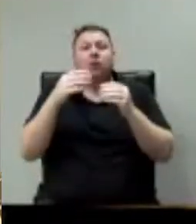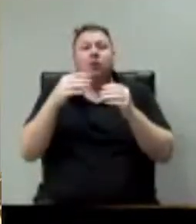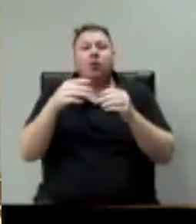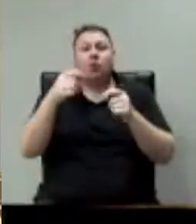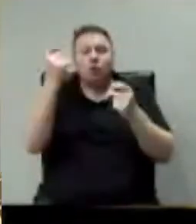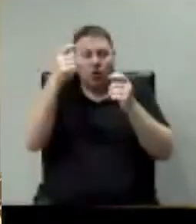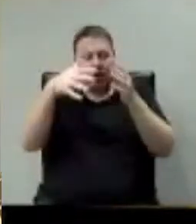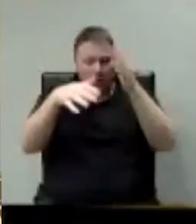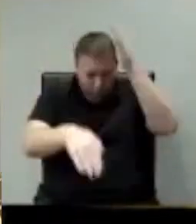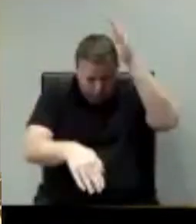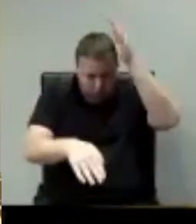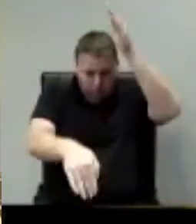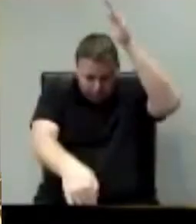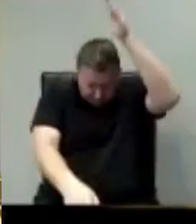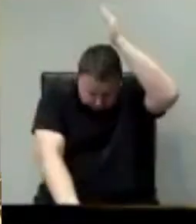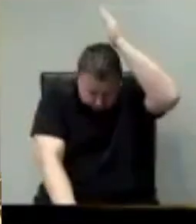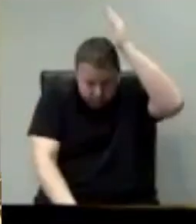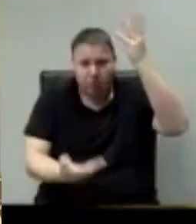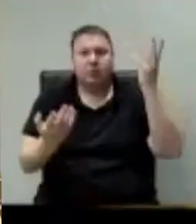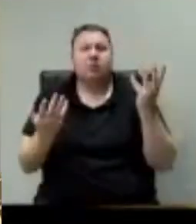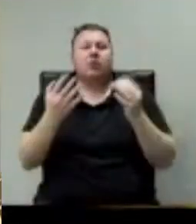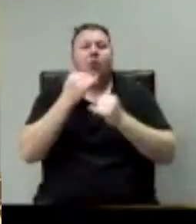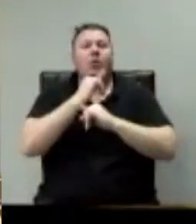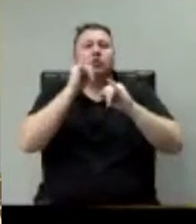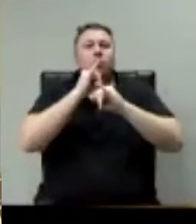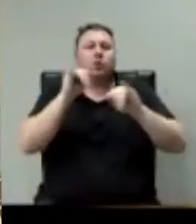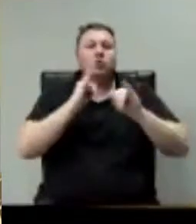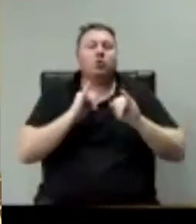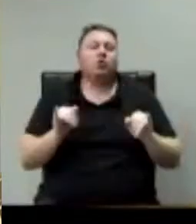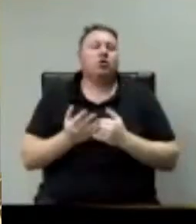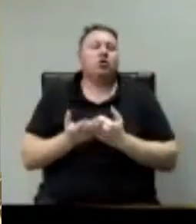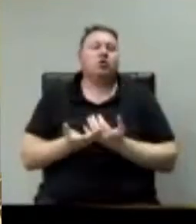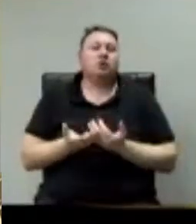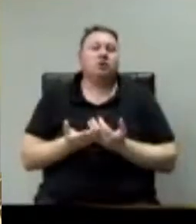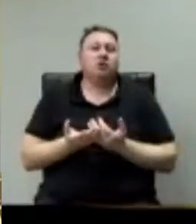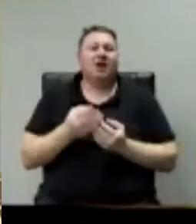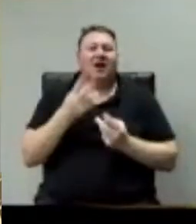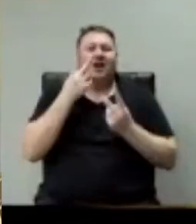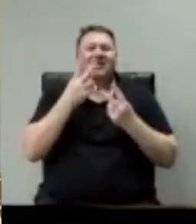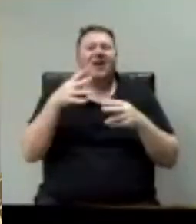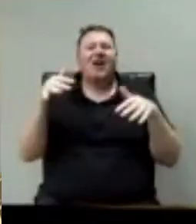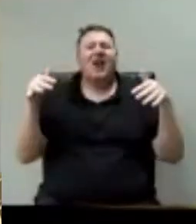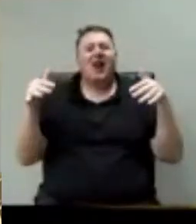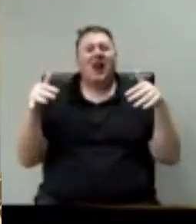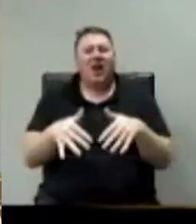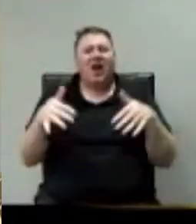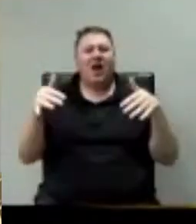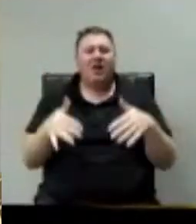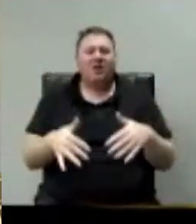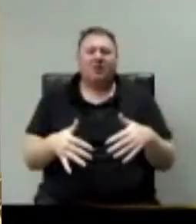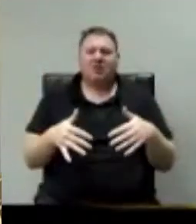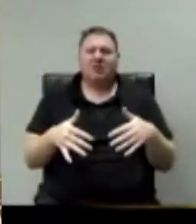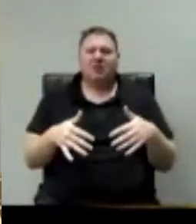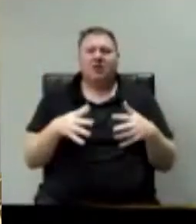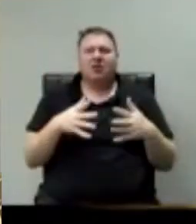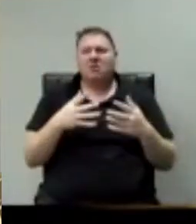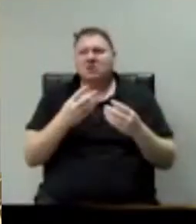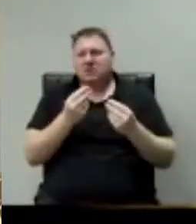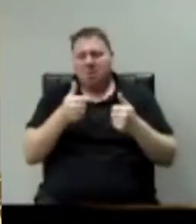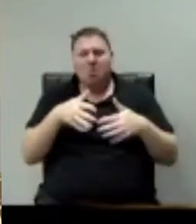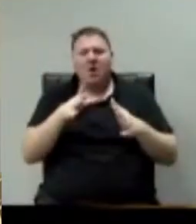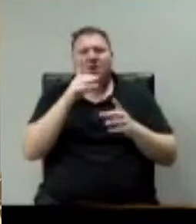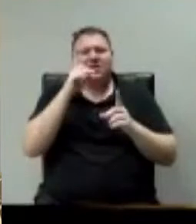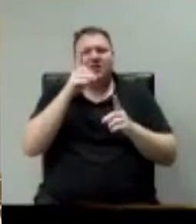areas. So I really found that it was a very lazy and perhaps even a